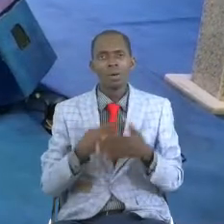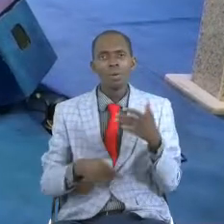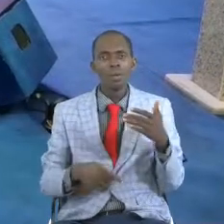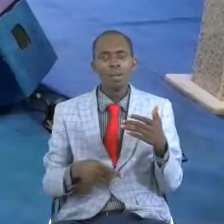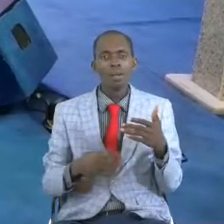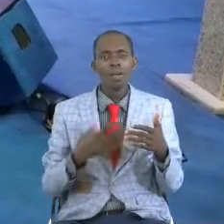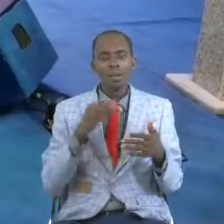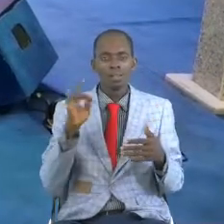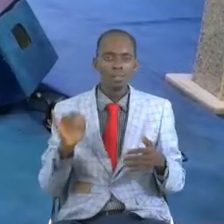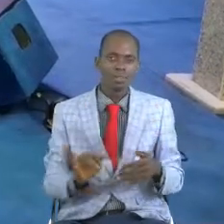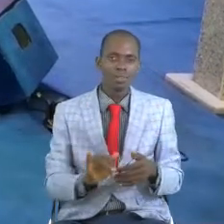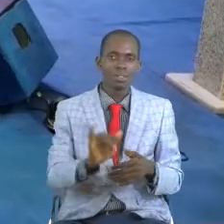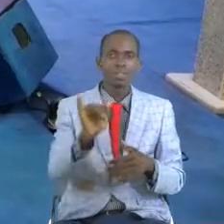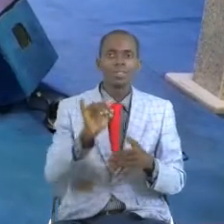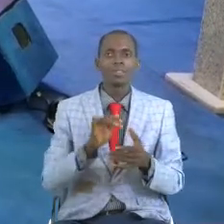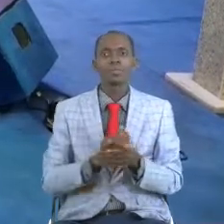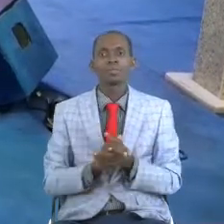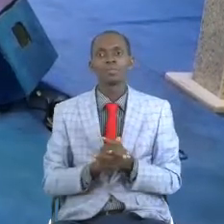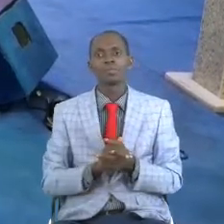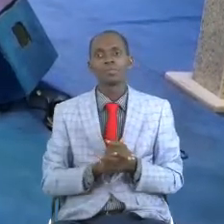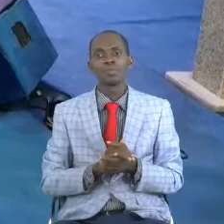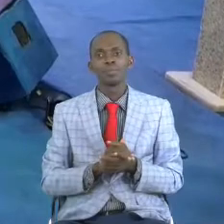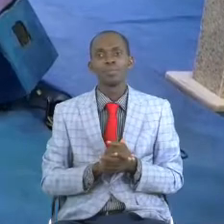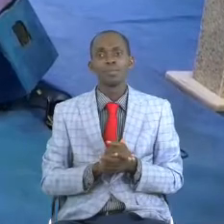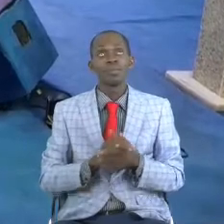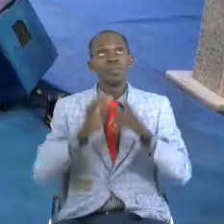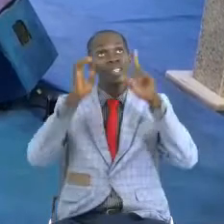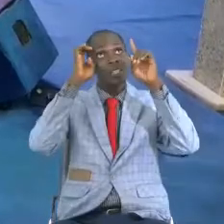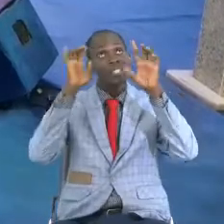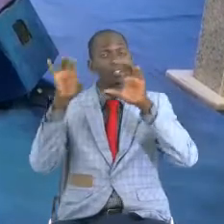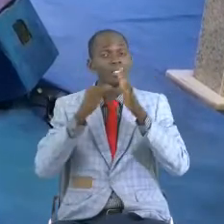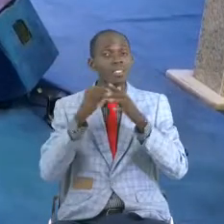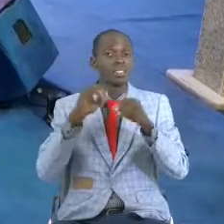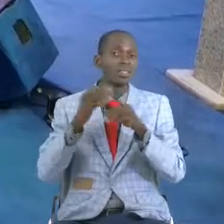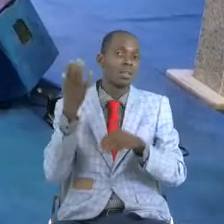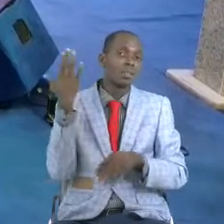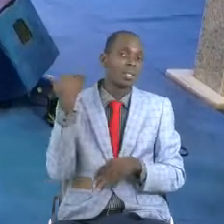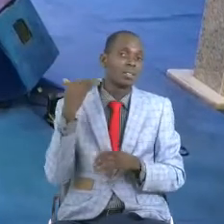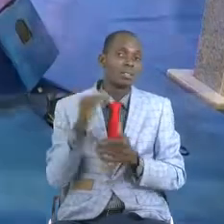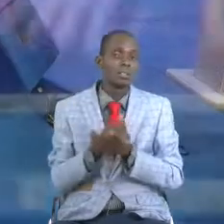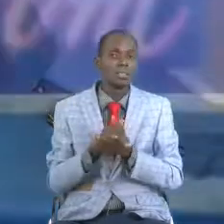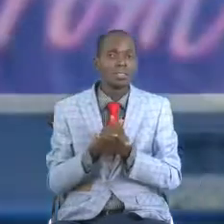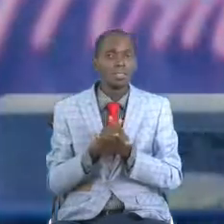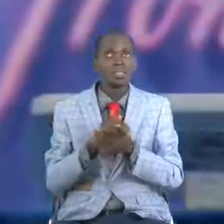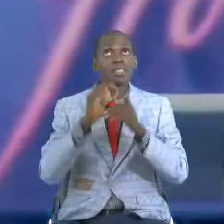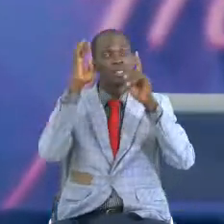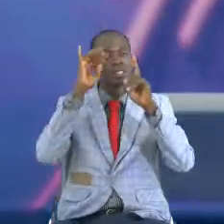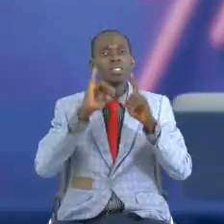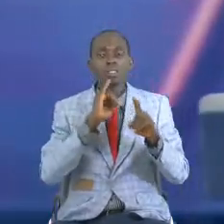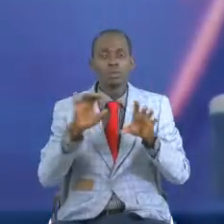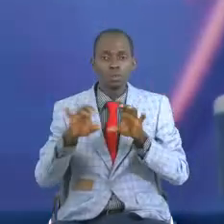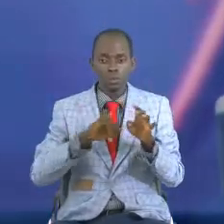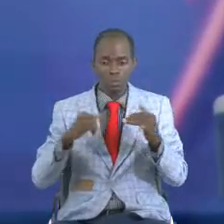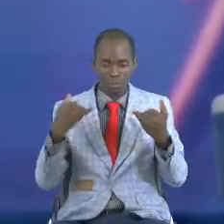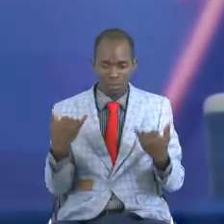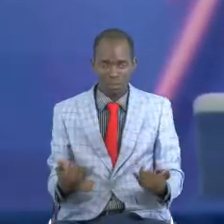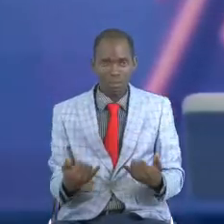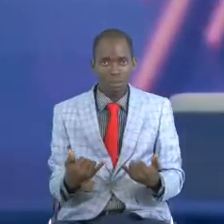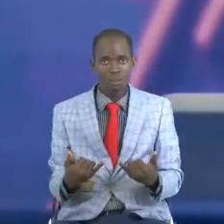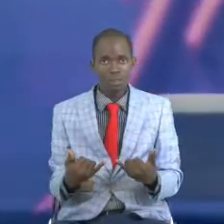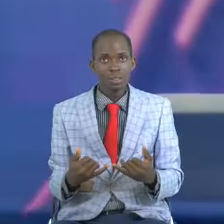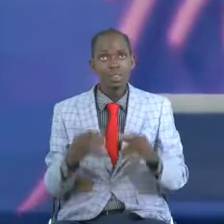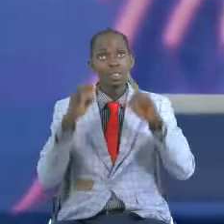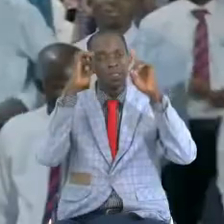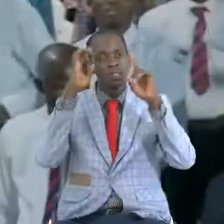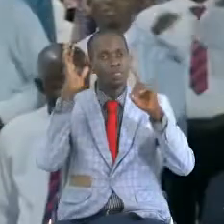and forever. He did it in the past. He's doing it today. He'll confirm it in